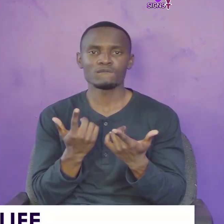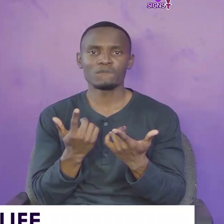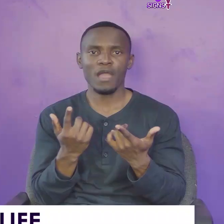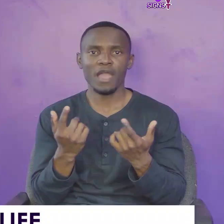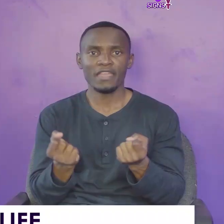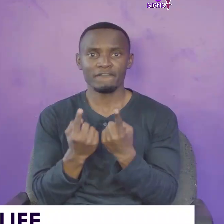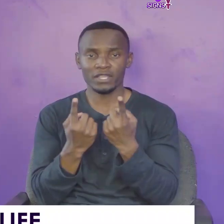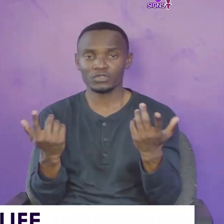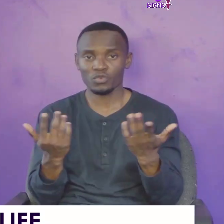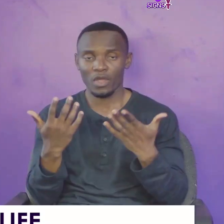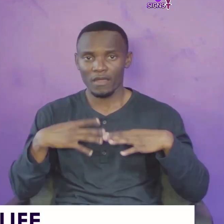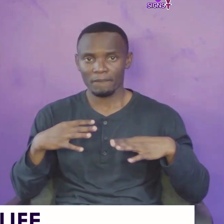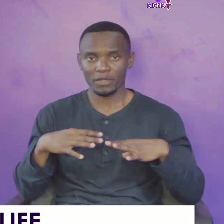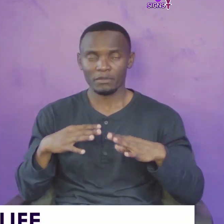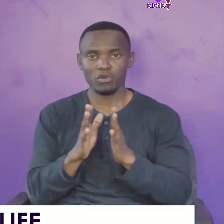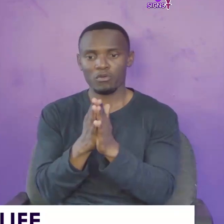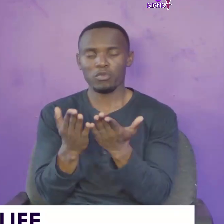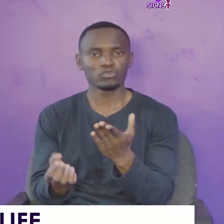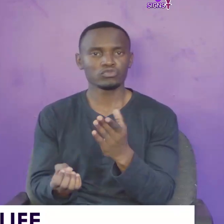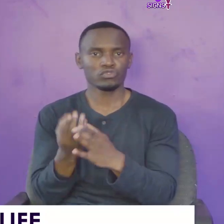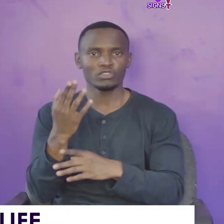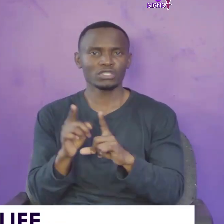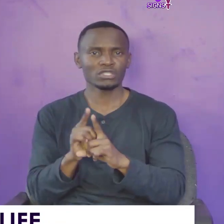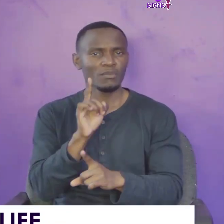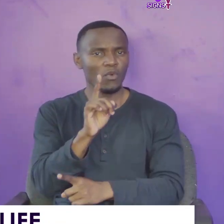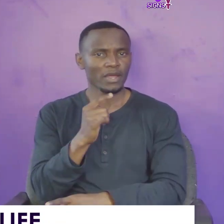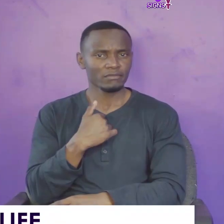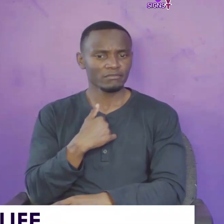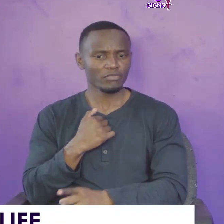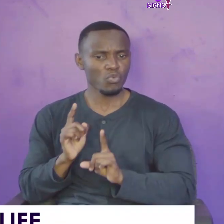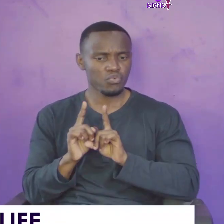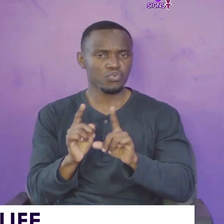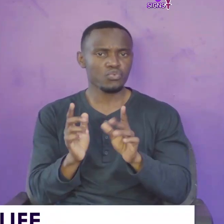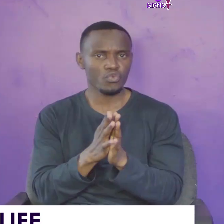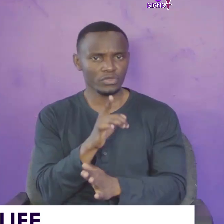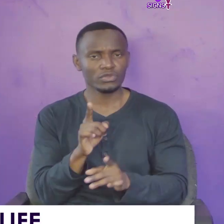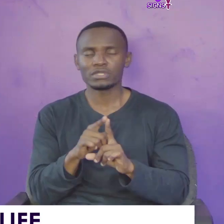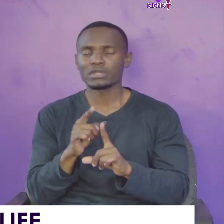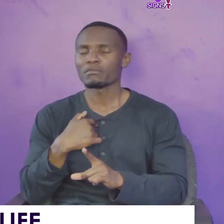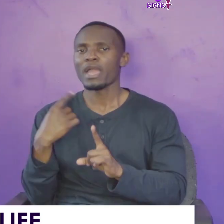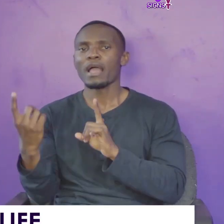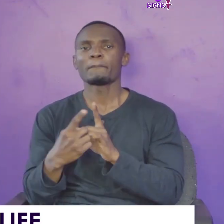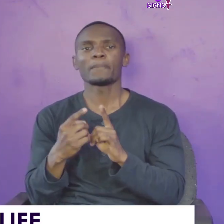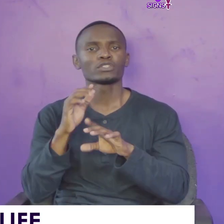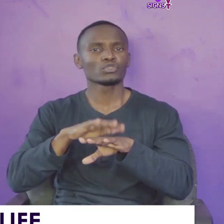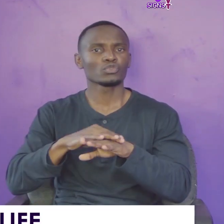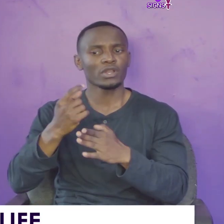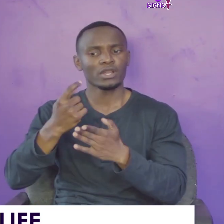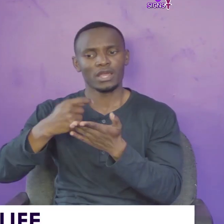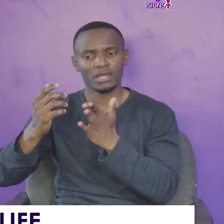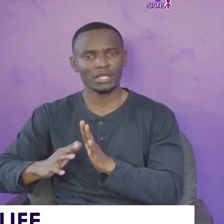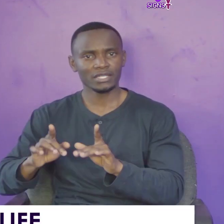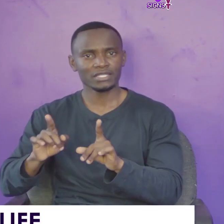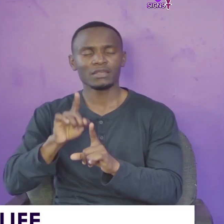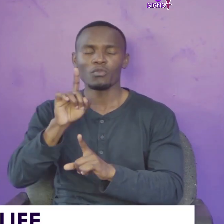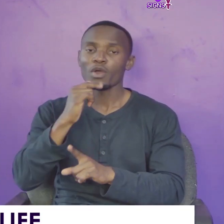Yeah, one I attended with you, and I remember meeting very good writers. Yes. One of them was Dr. Hassan. I hope